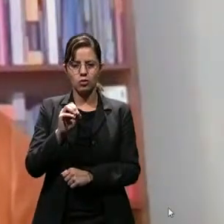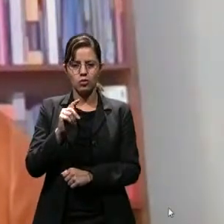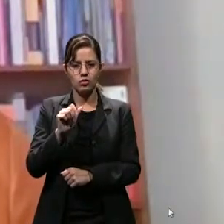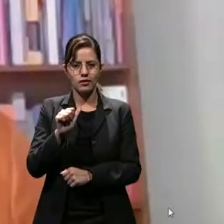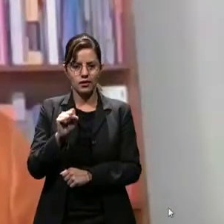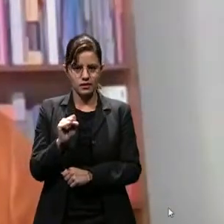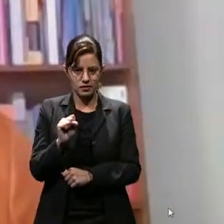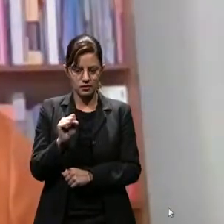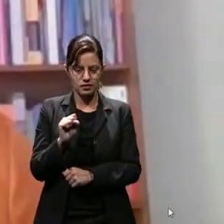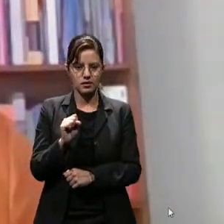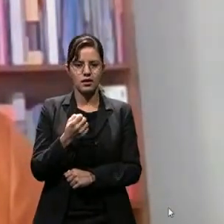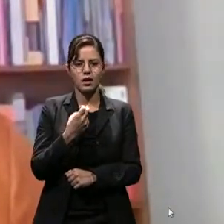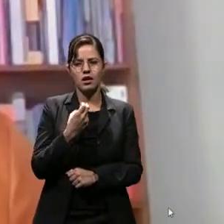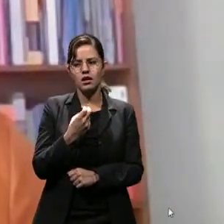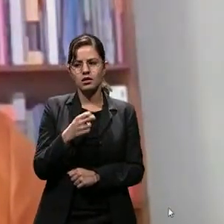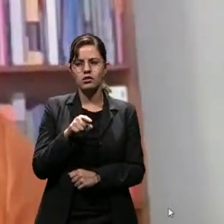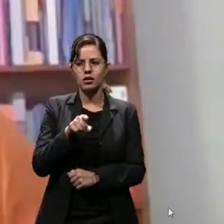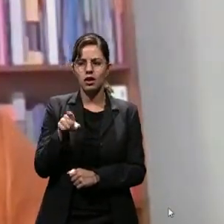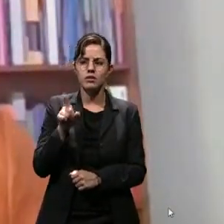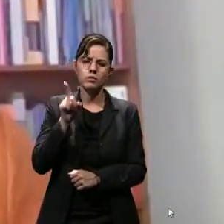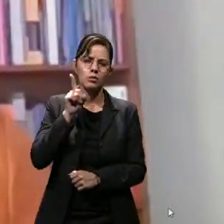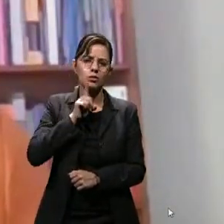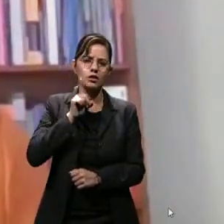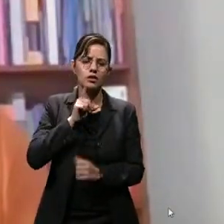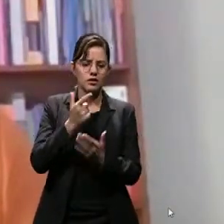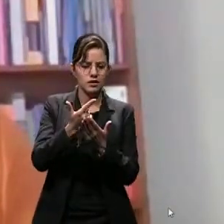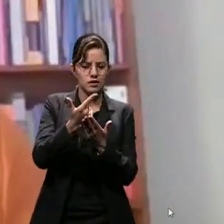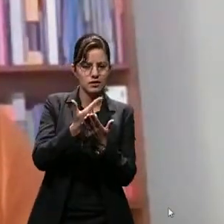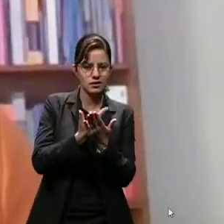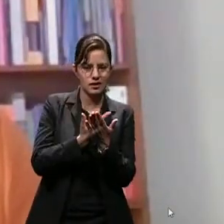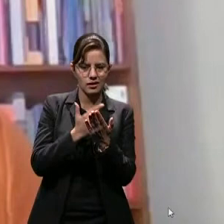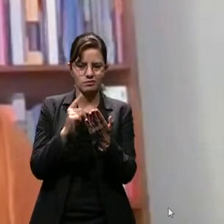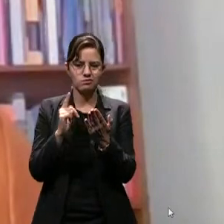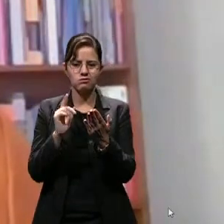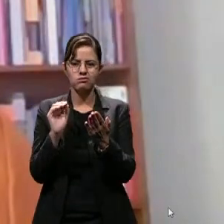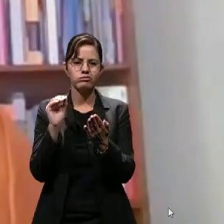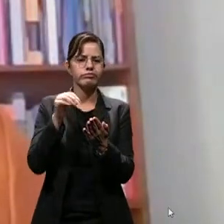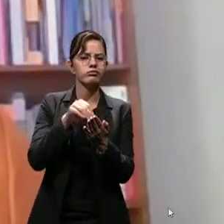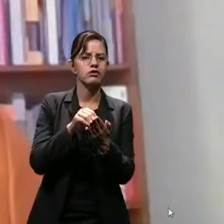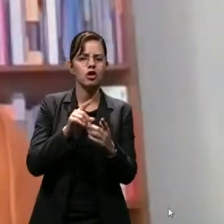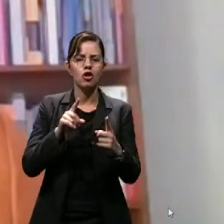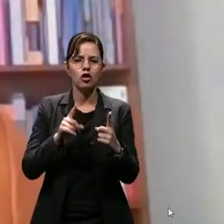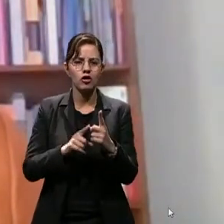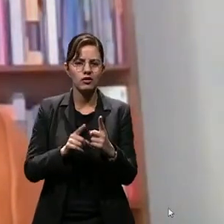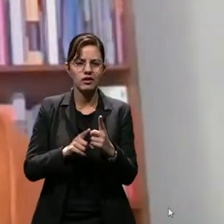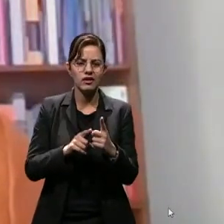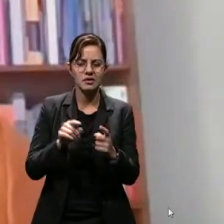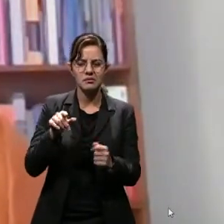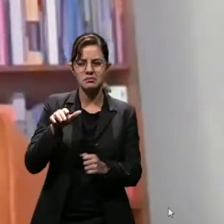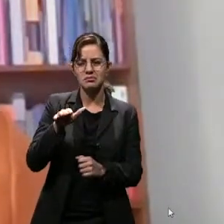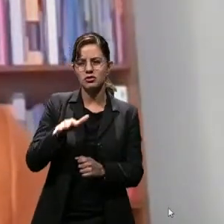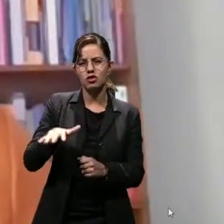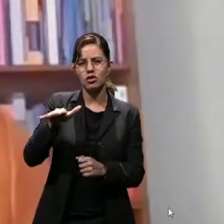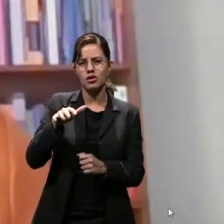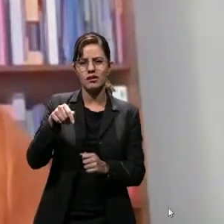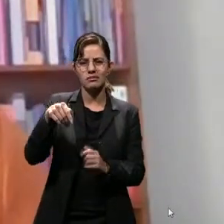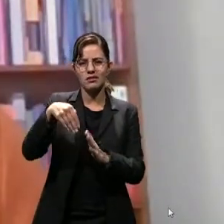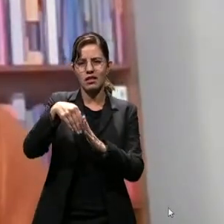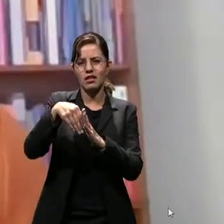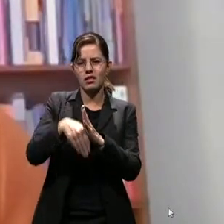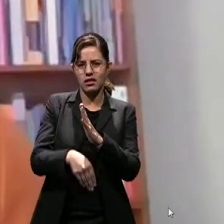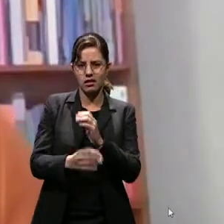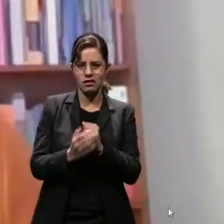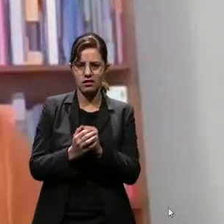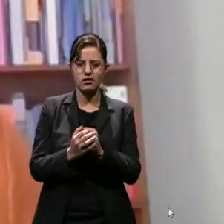to incorporate women into the list in places that weren't